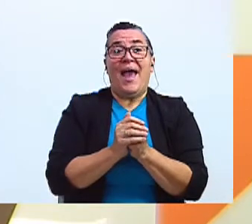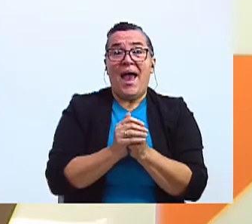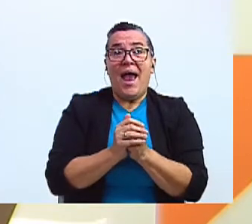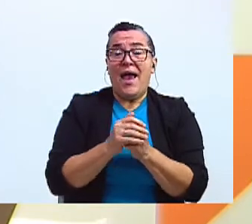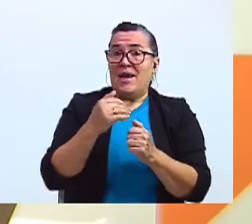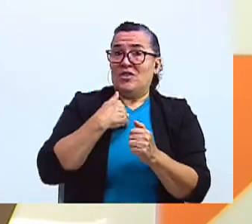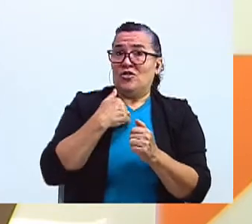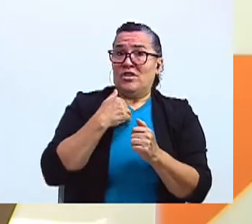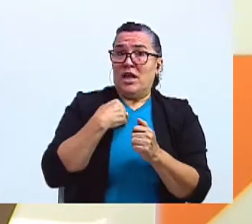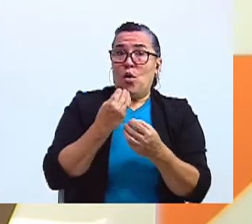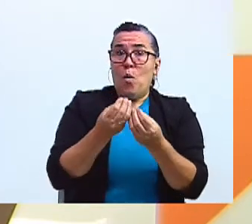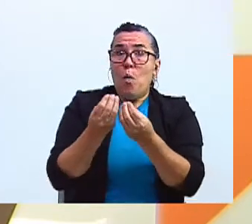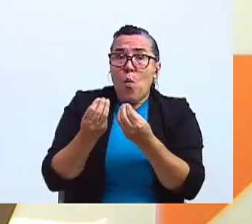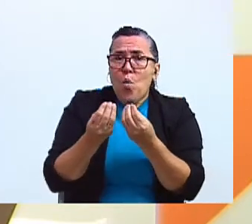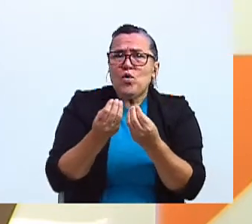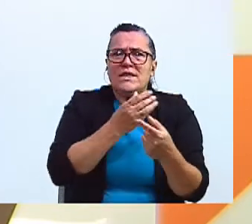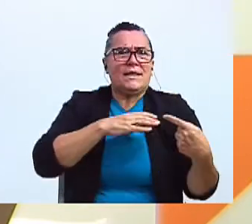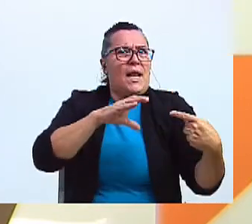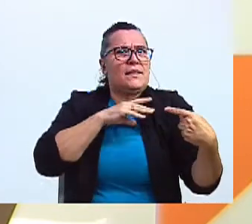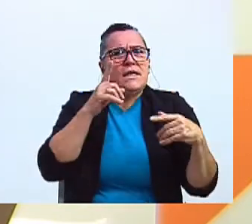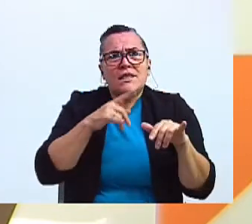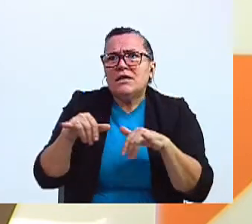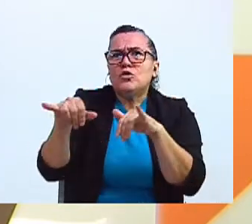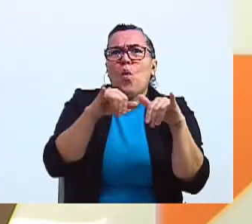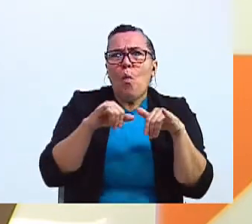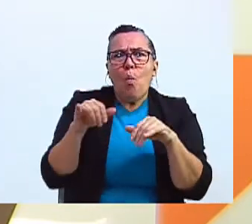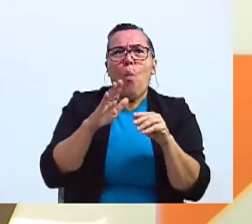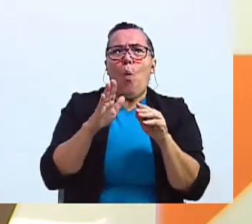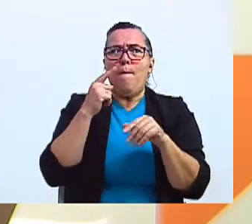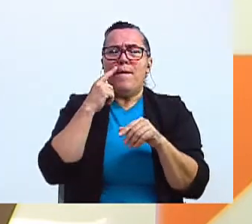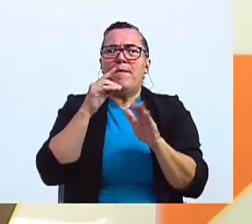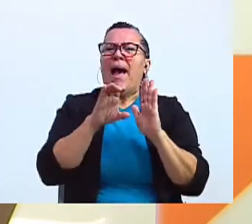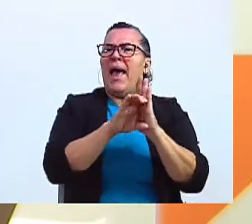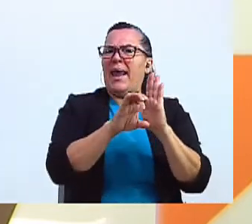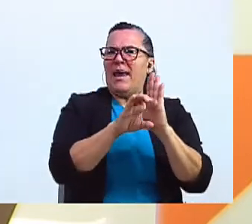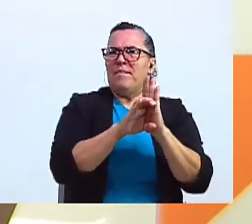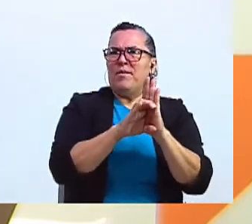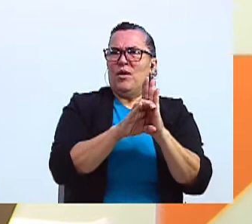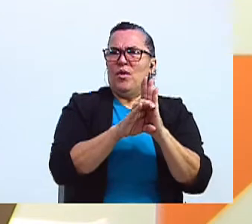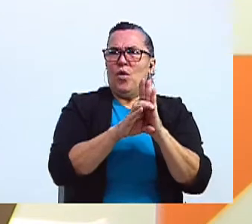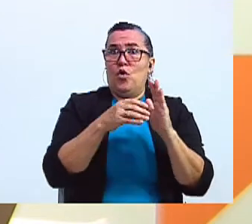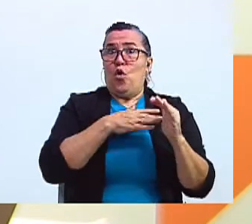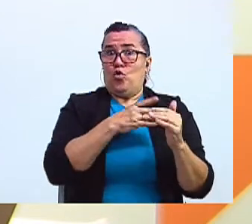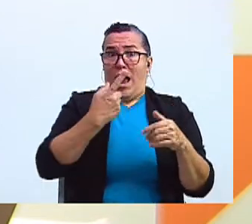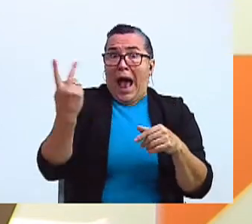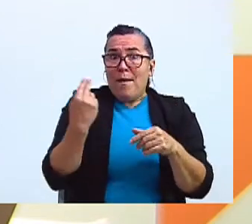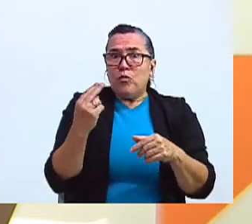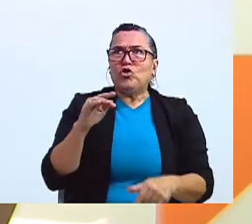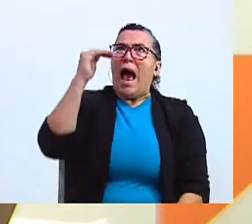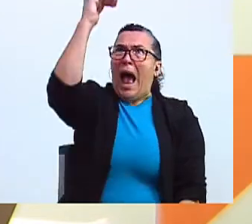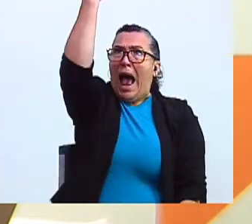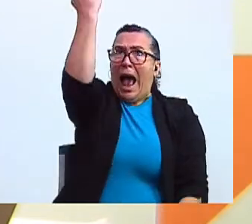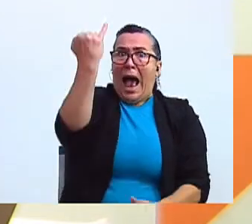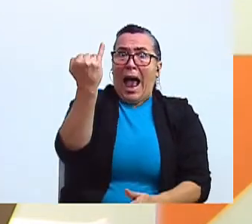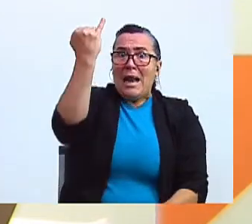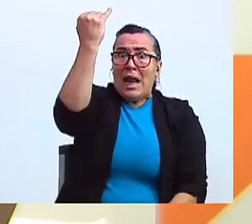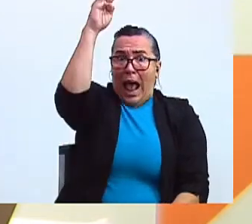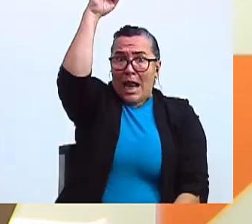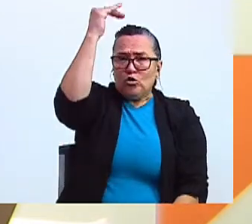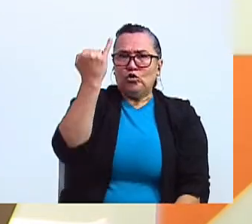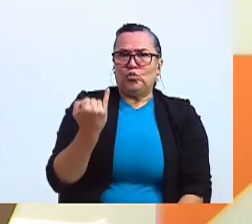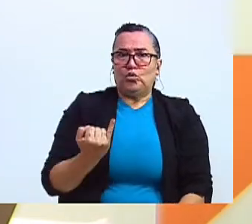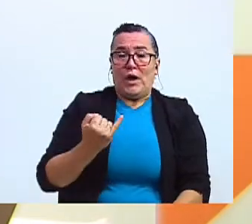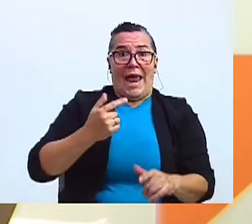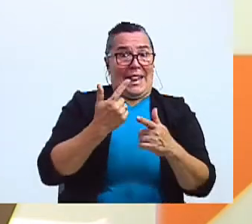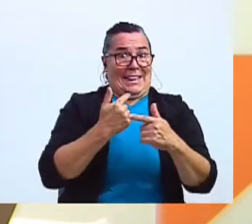I have a lot of common features with my dad. For example, we are tall and thin. In our free time, we like to